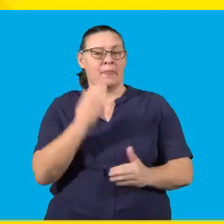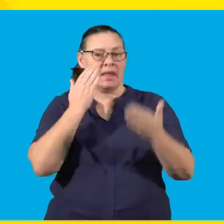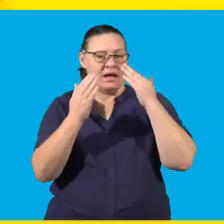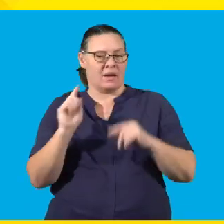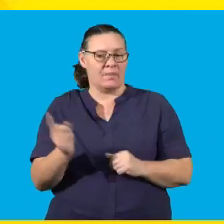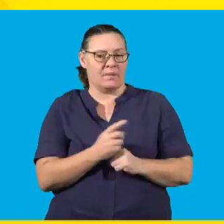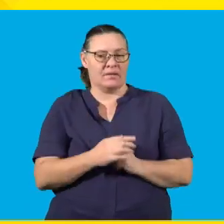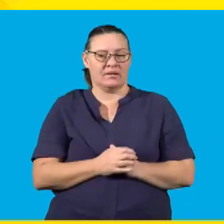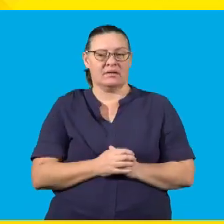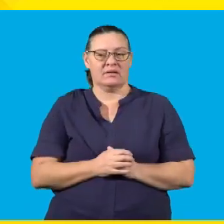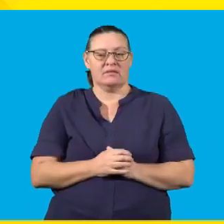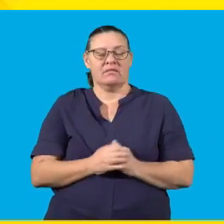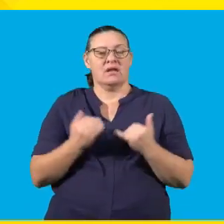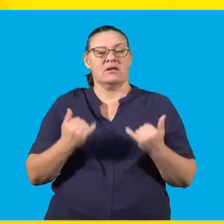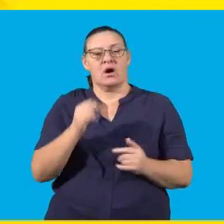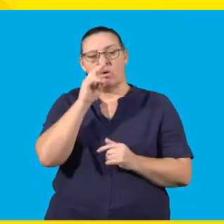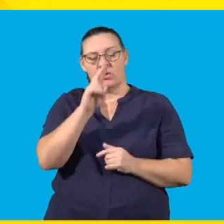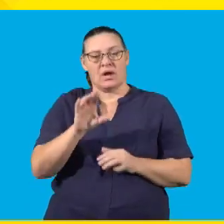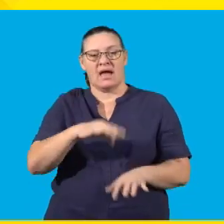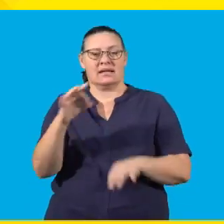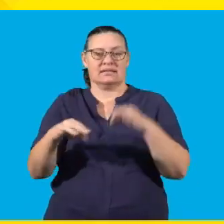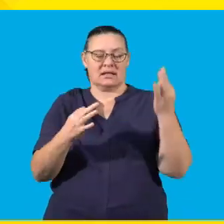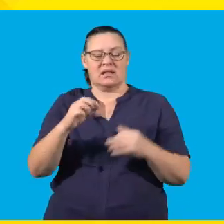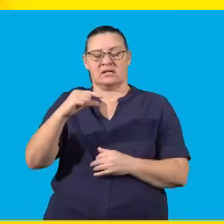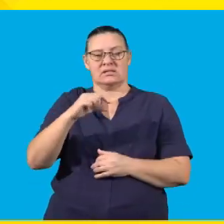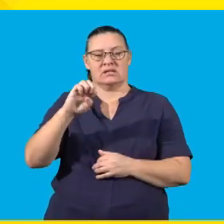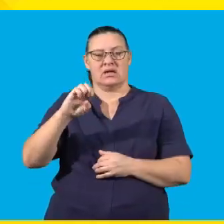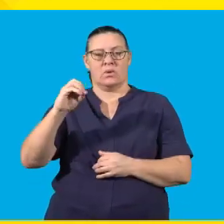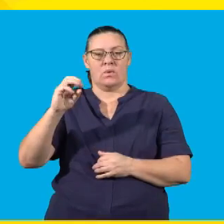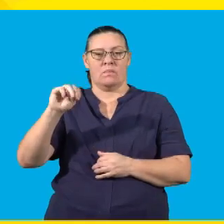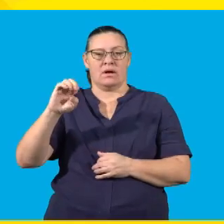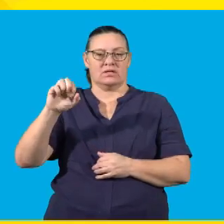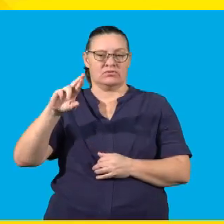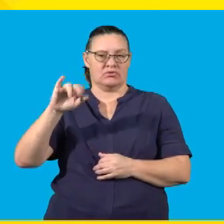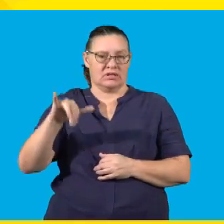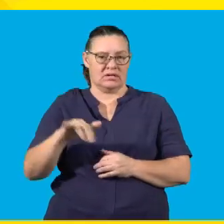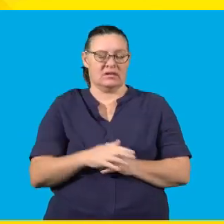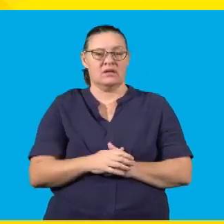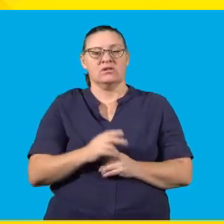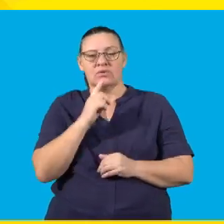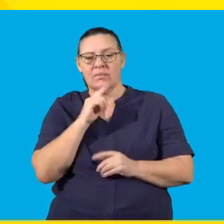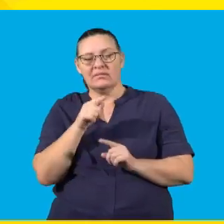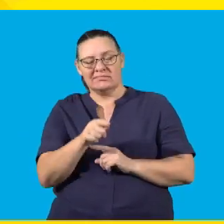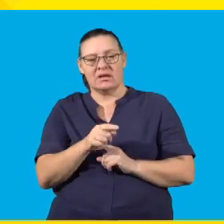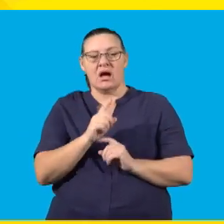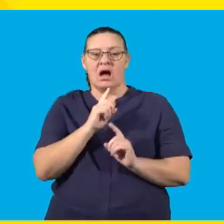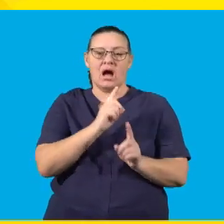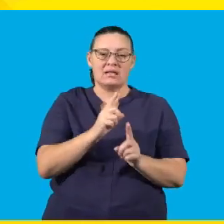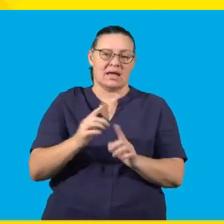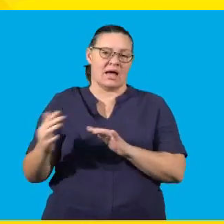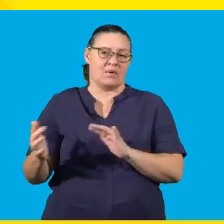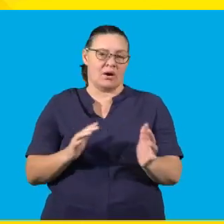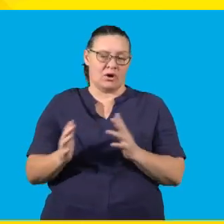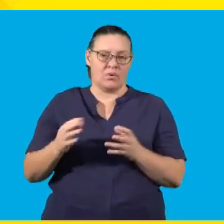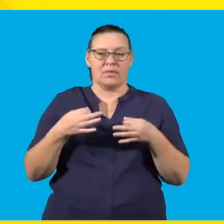Hello everyone, welcome back. So we are looking at analytical geometry. We're revising some of the key concepts you need to answer